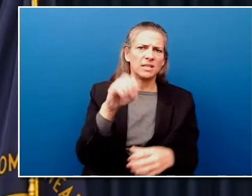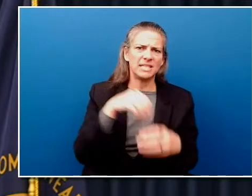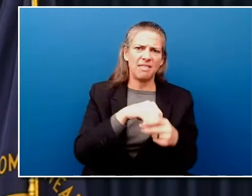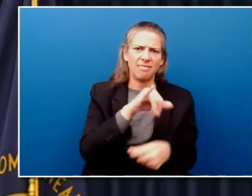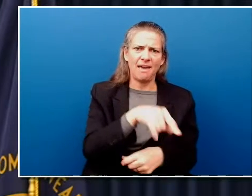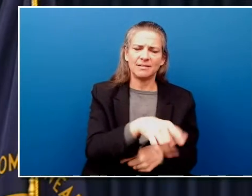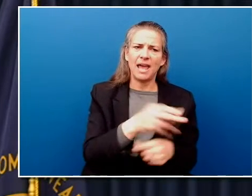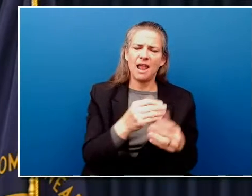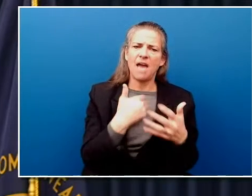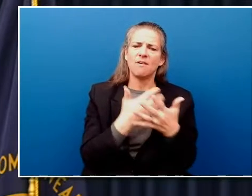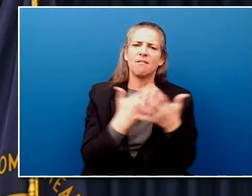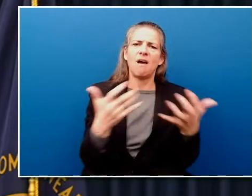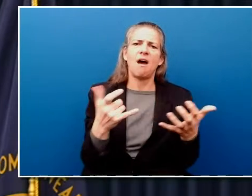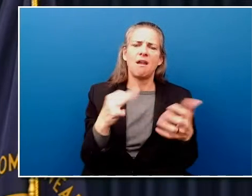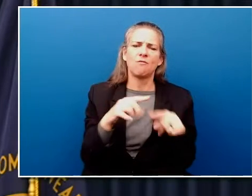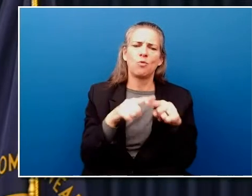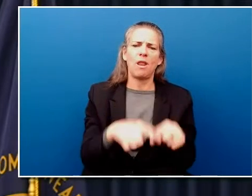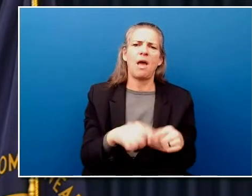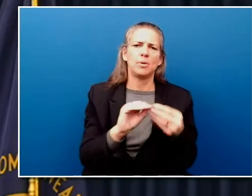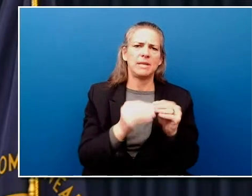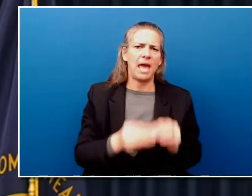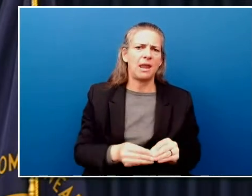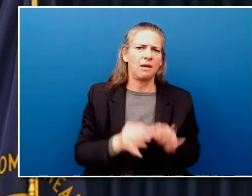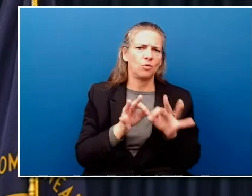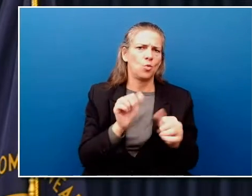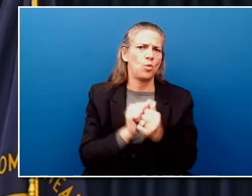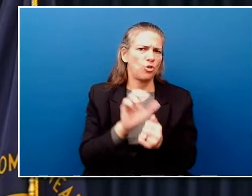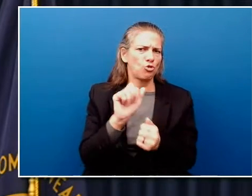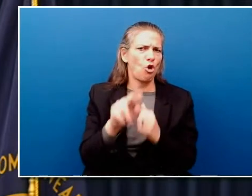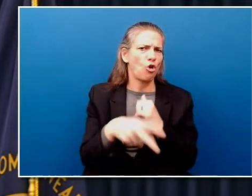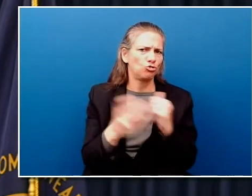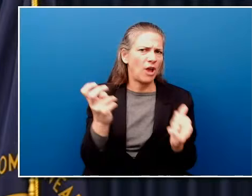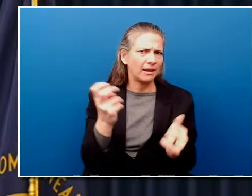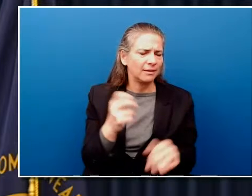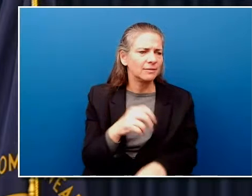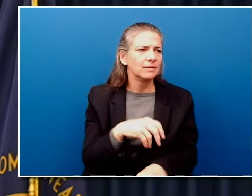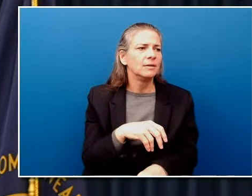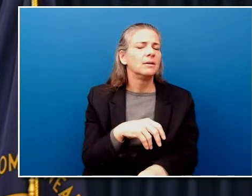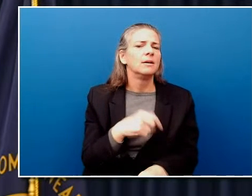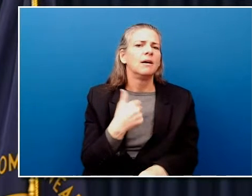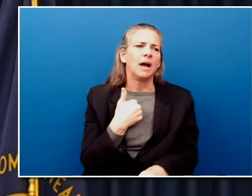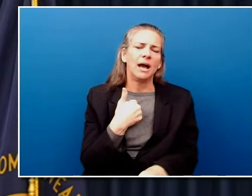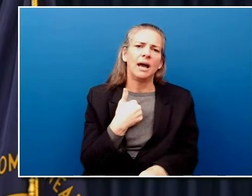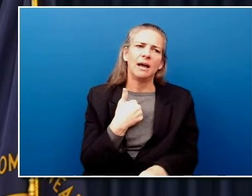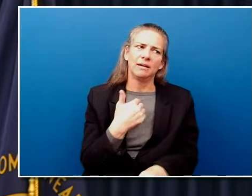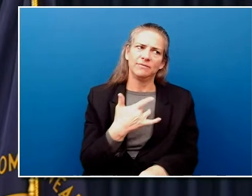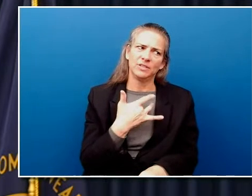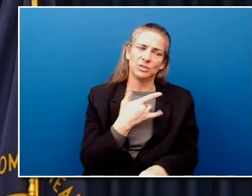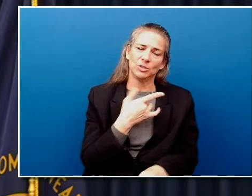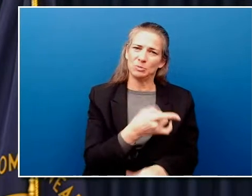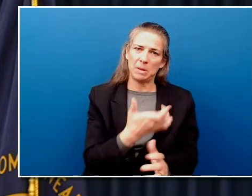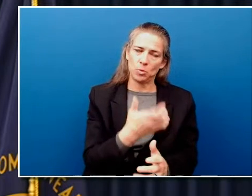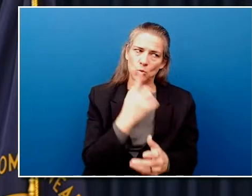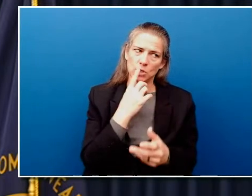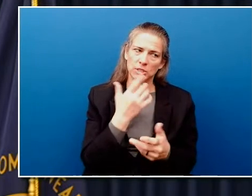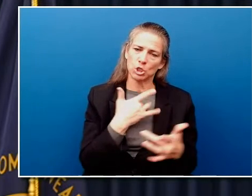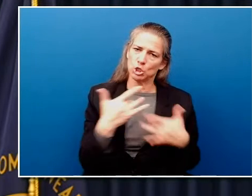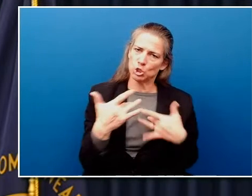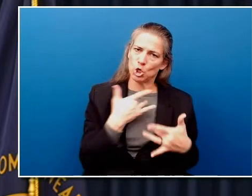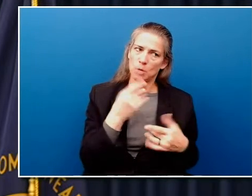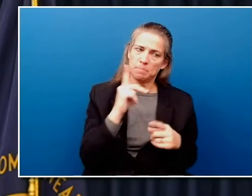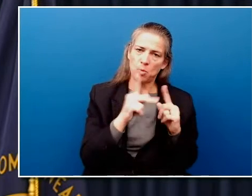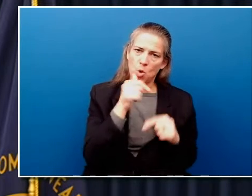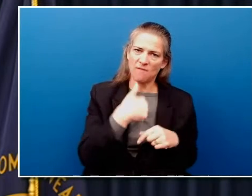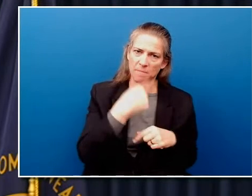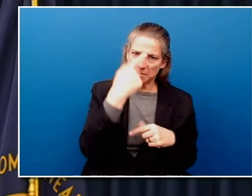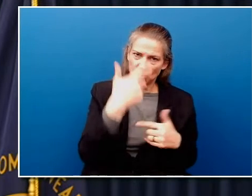data moving forward about it. I have great concerns that it could criminalize homelessness, and those that may need mental health